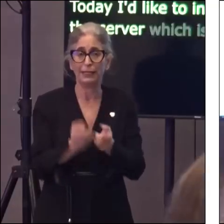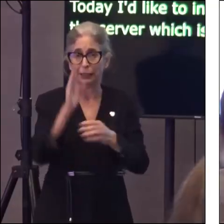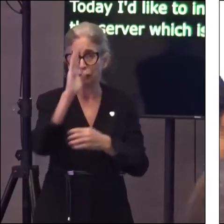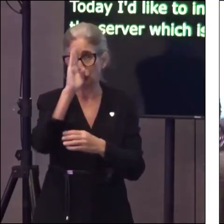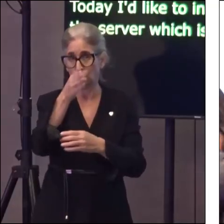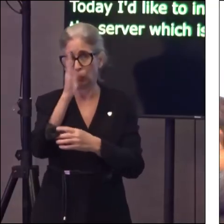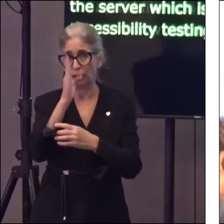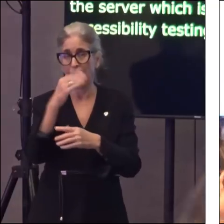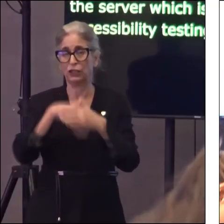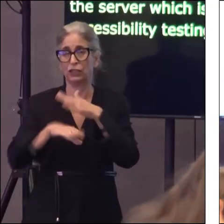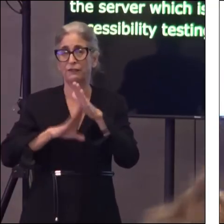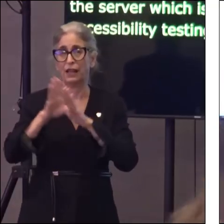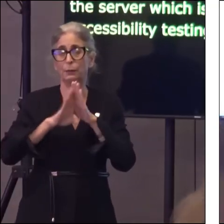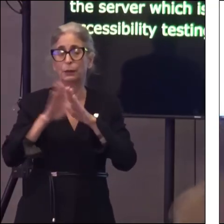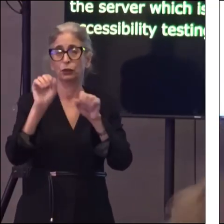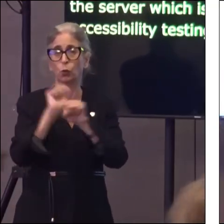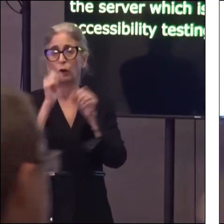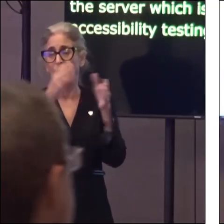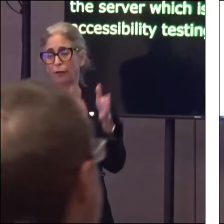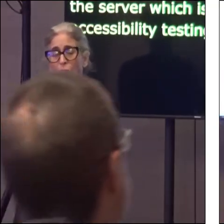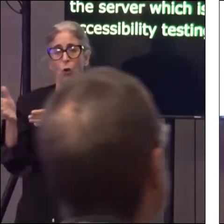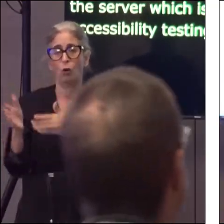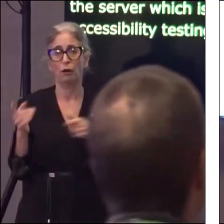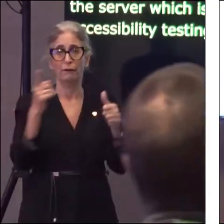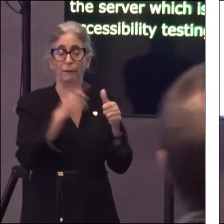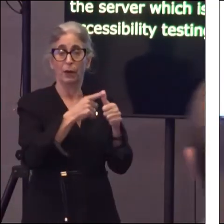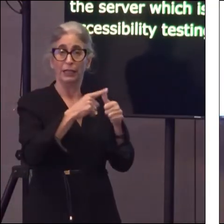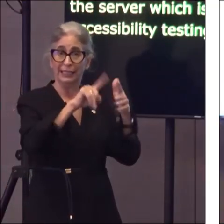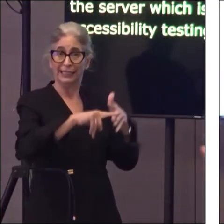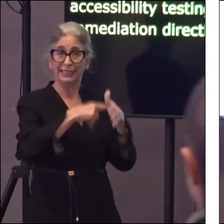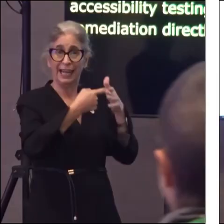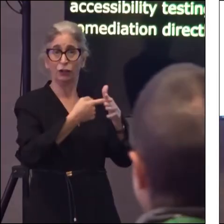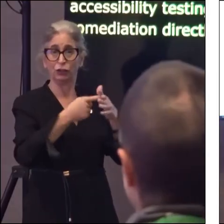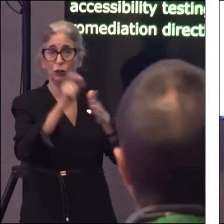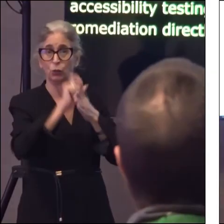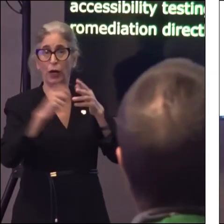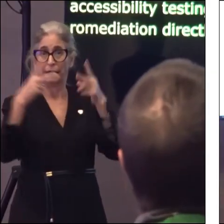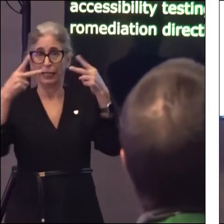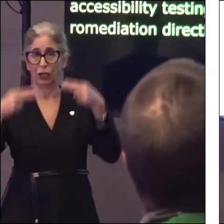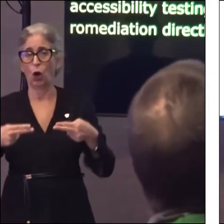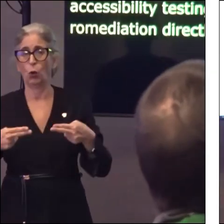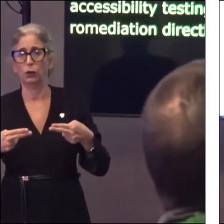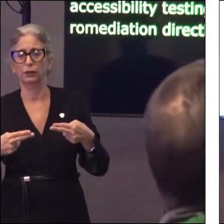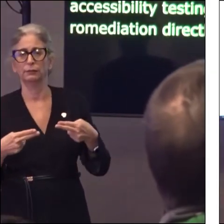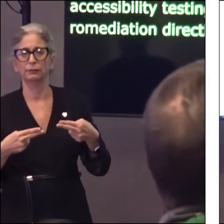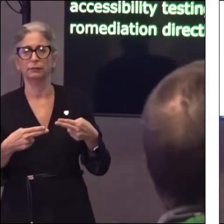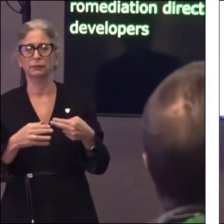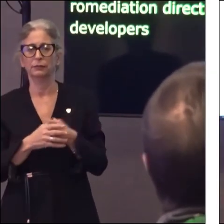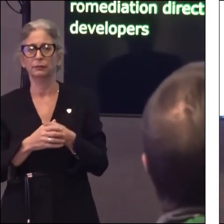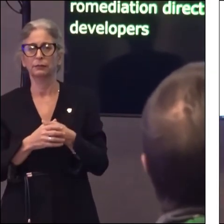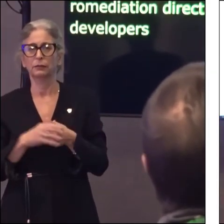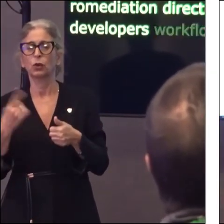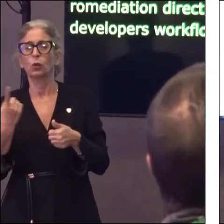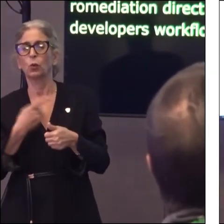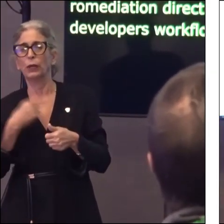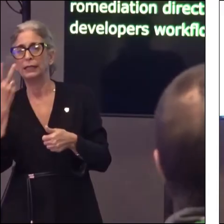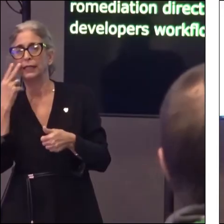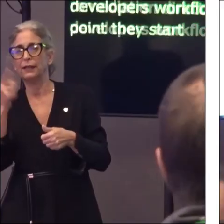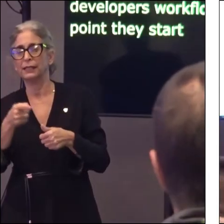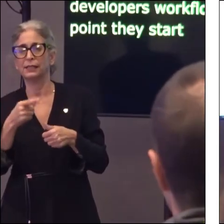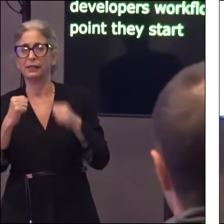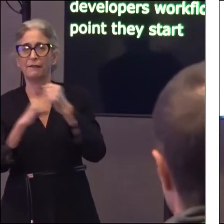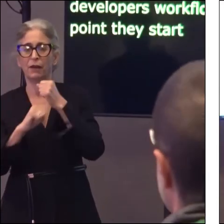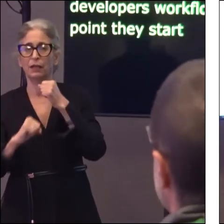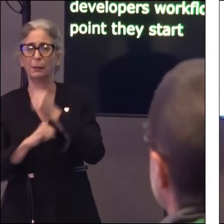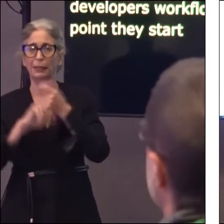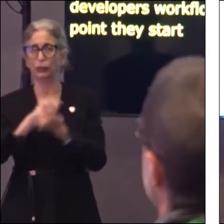directly into the developer's workflow from the point they start writing code. We see this as a